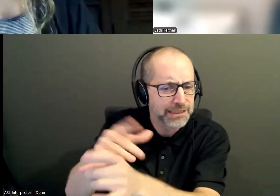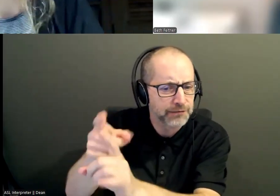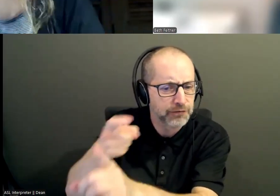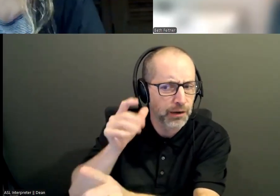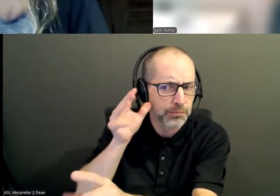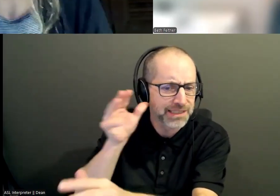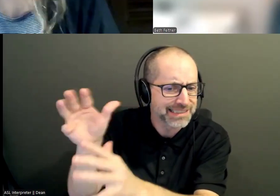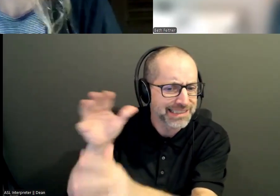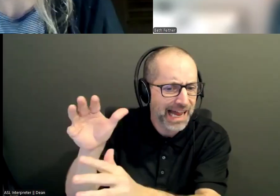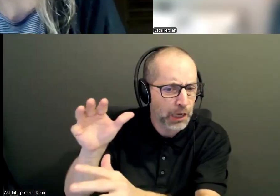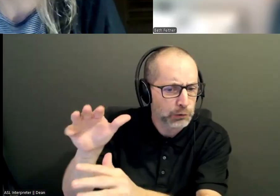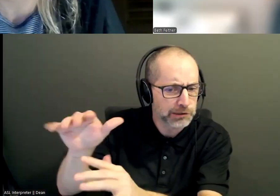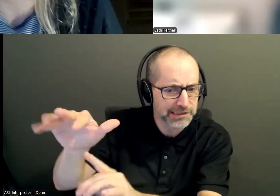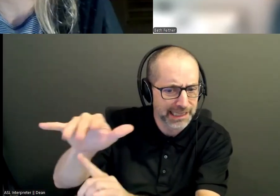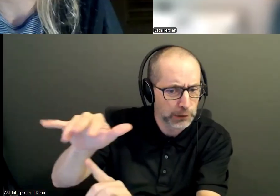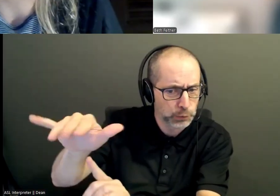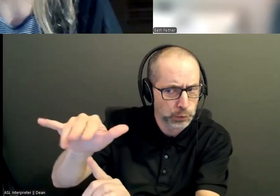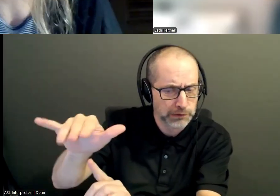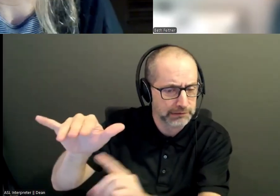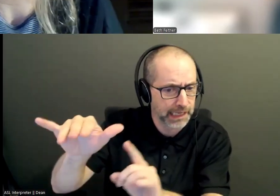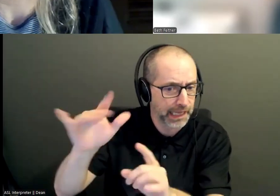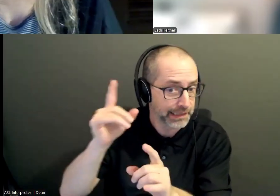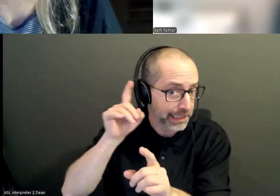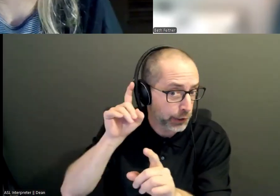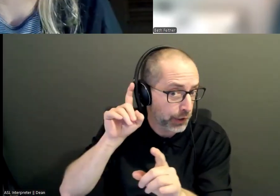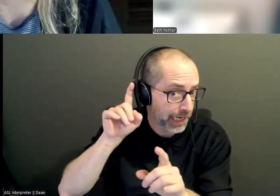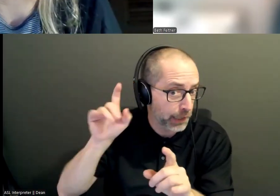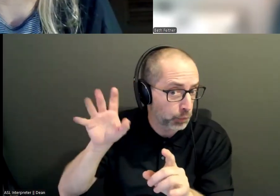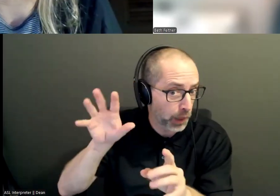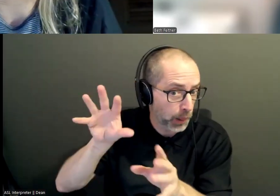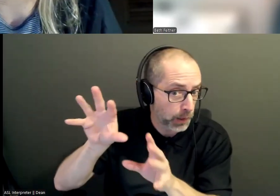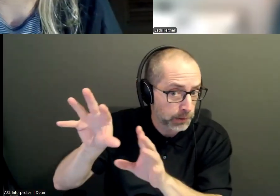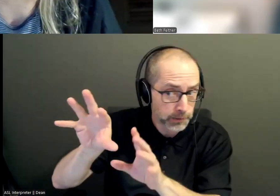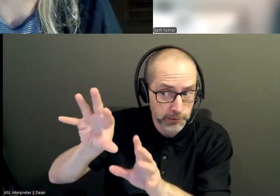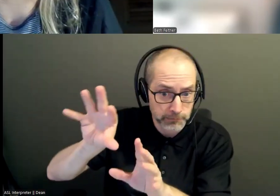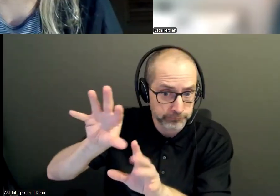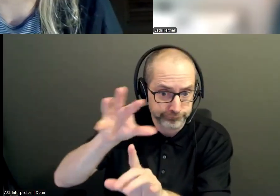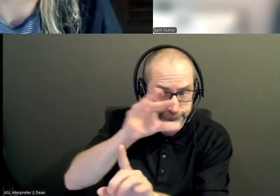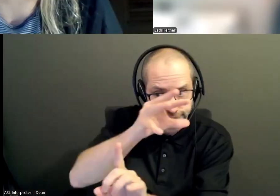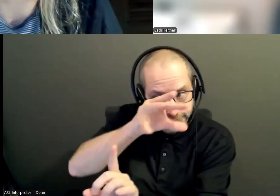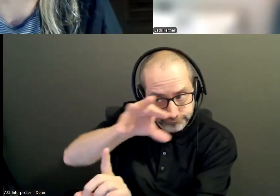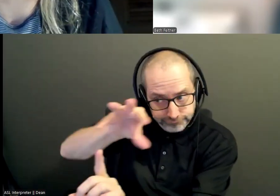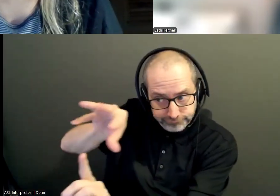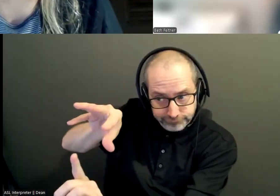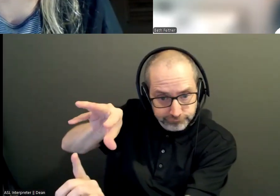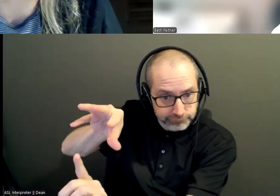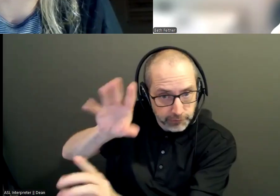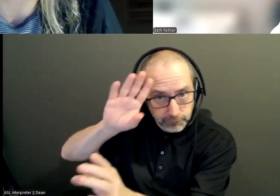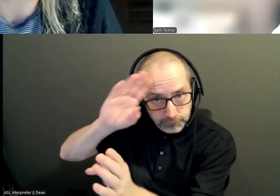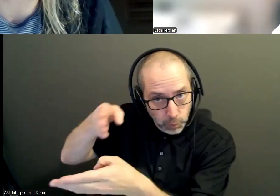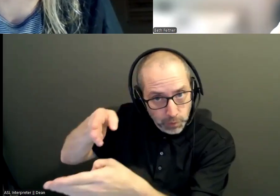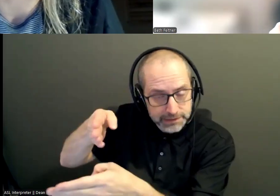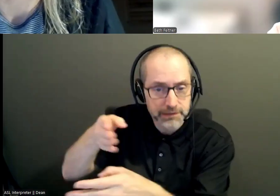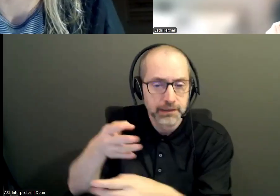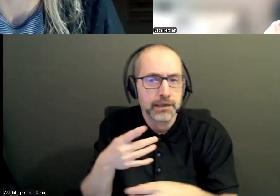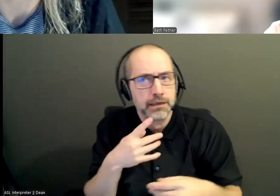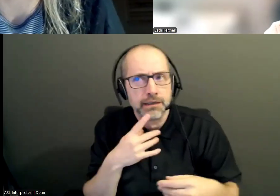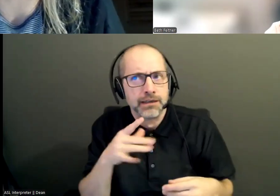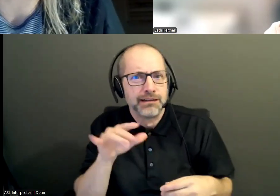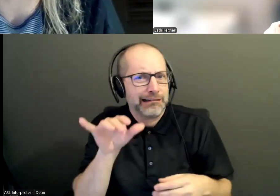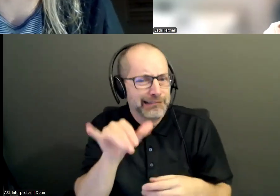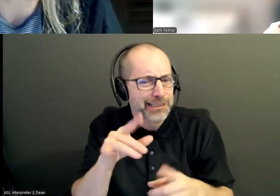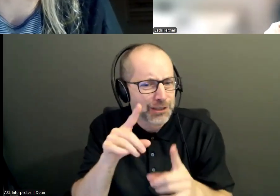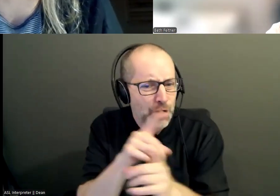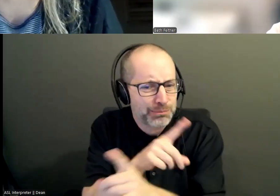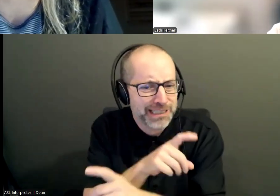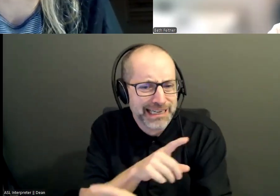This is a complicated process, I guess, or I'll try to answer it as best I can, but